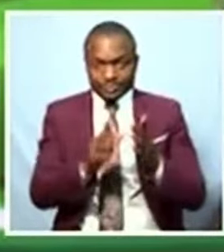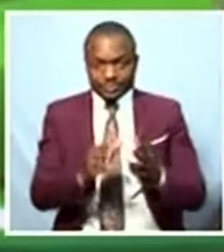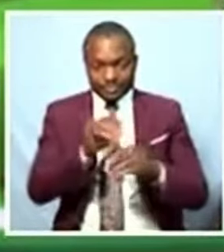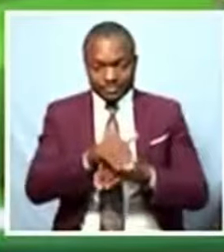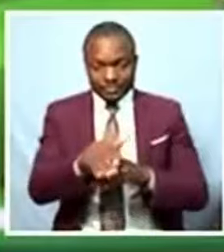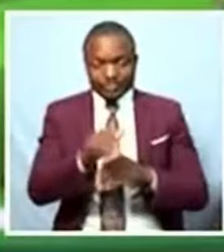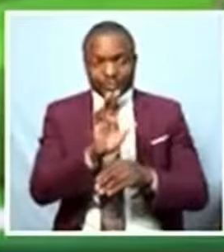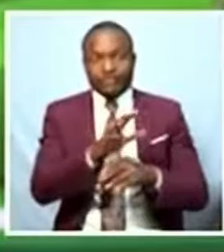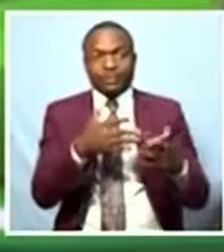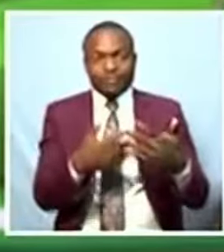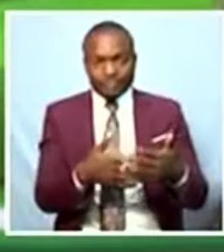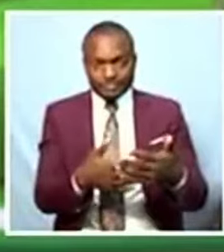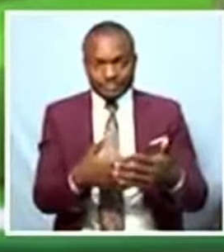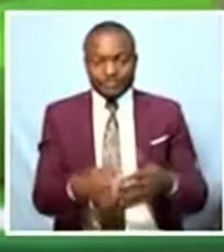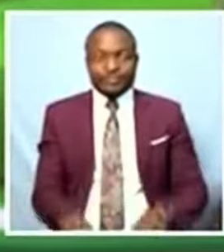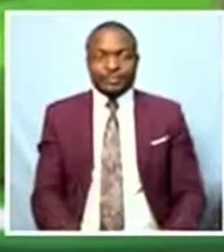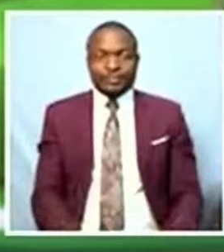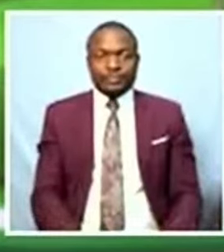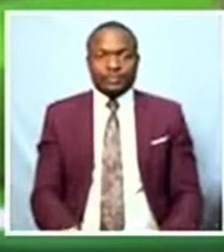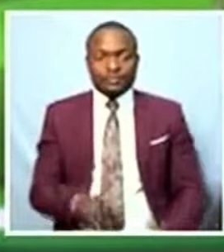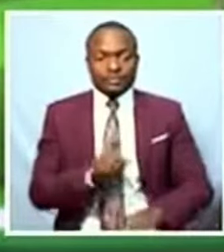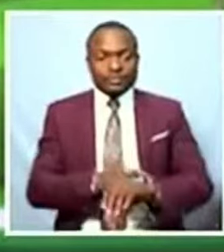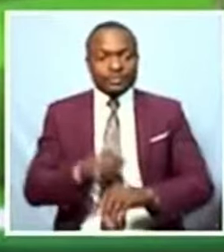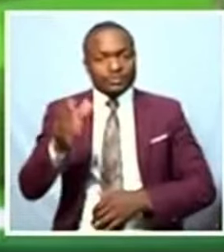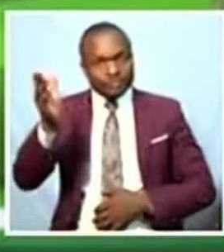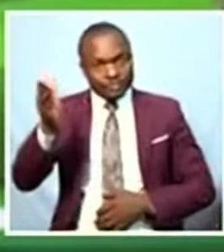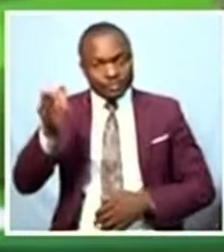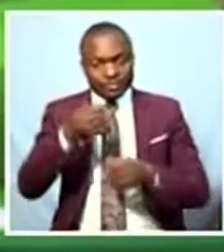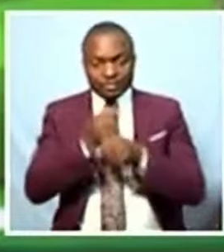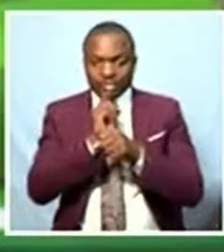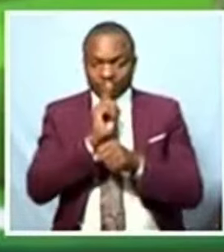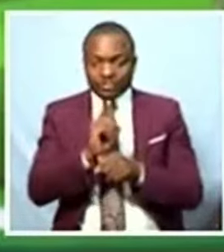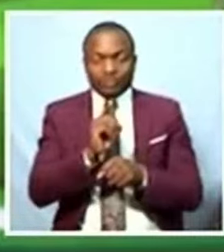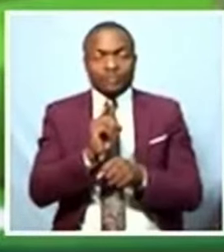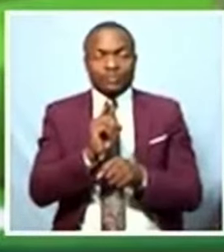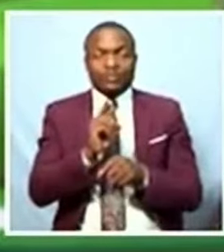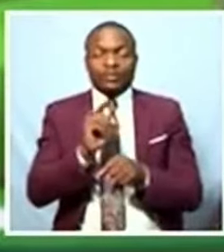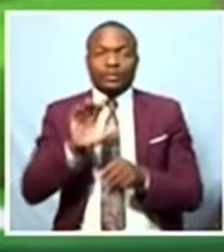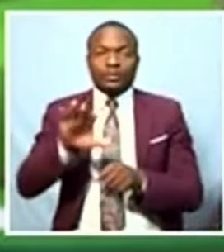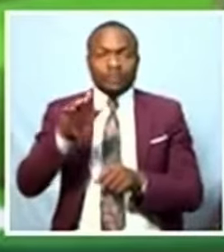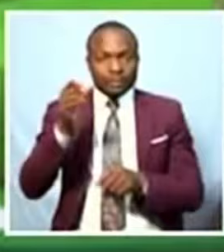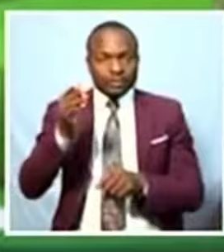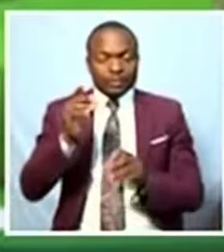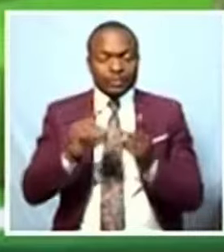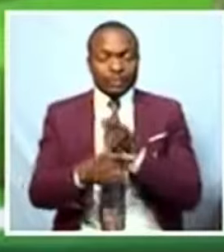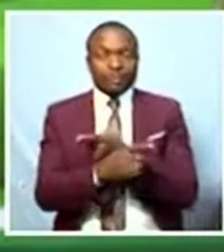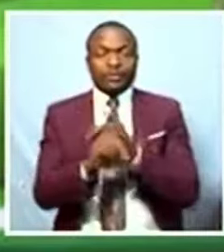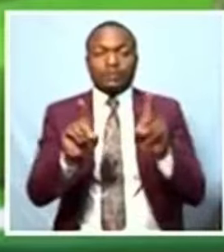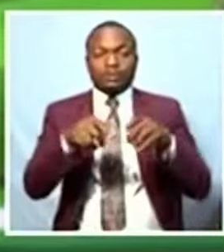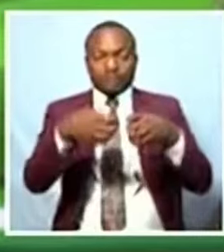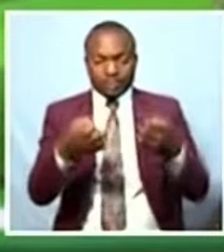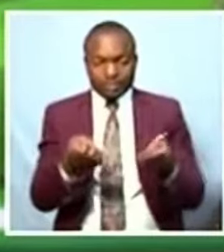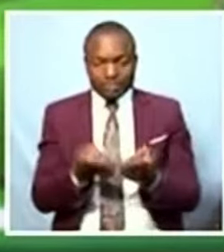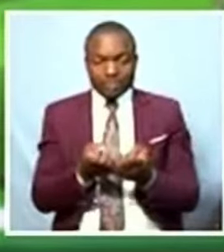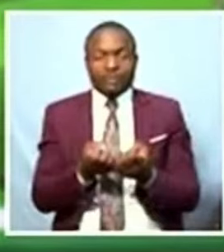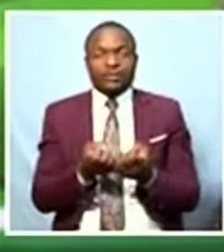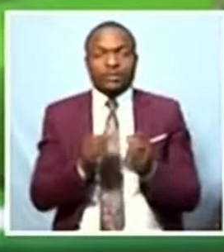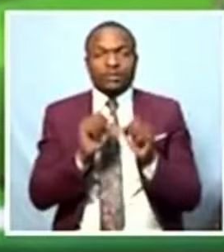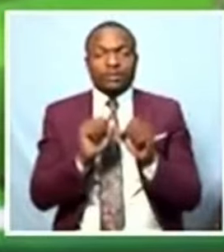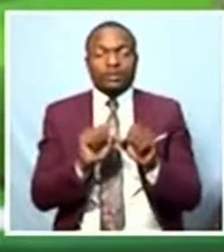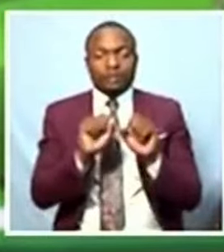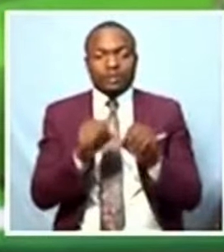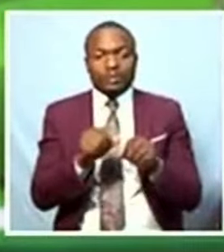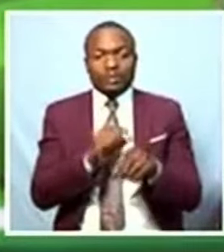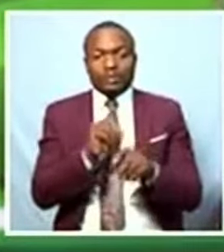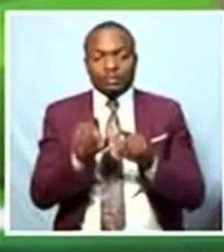their eligibility, a meaningful campaign period to ensure a fair and democratic environment where candidates can engage